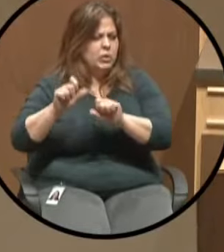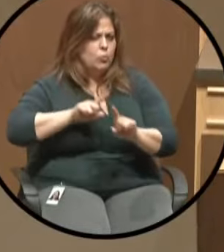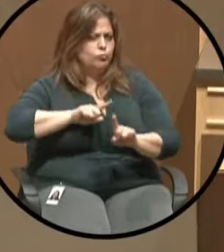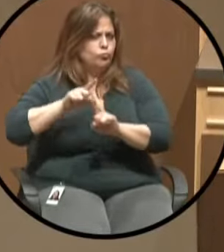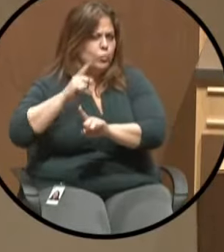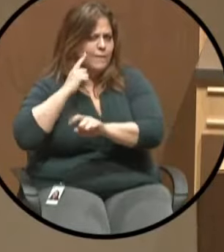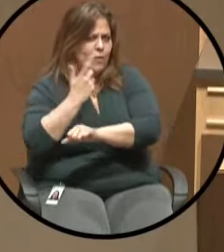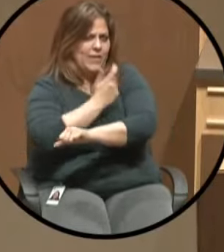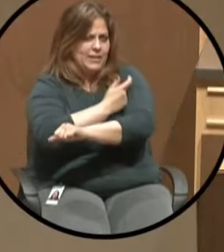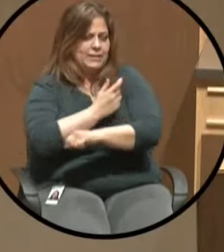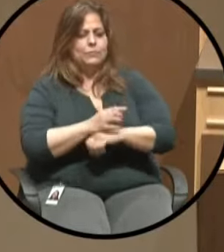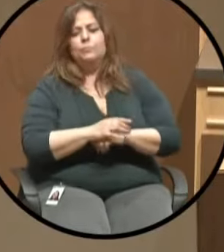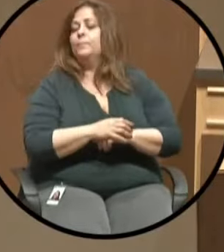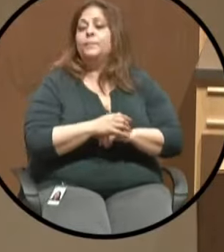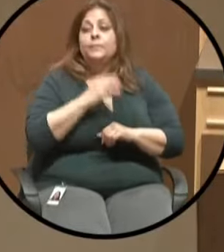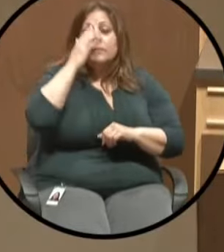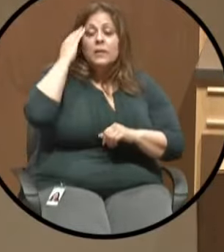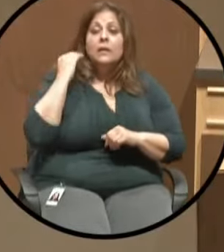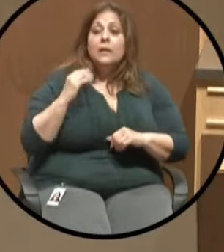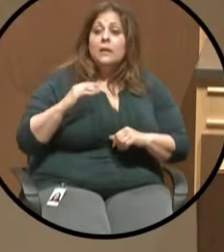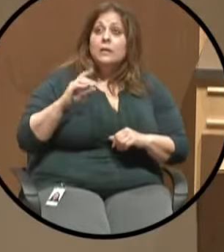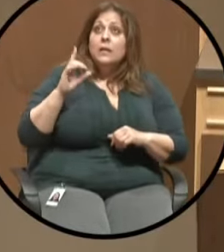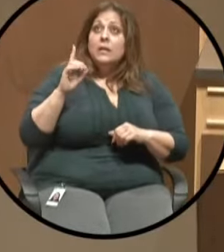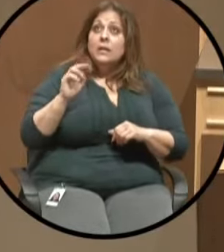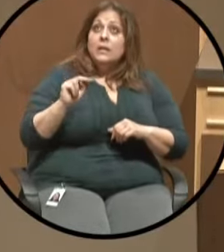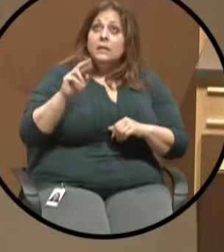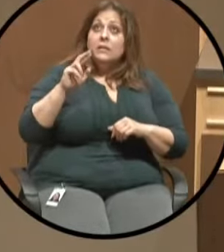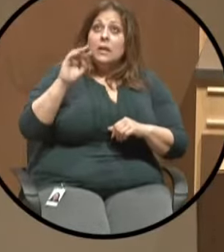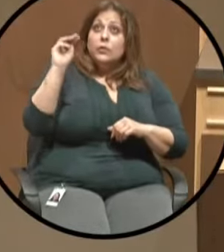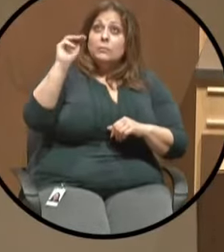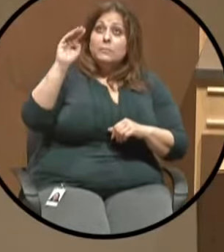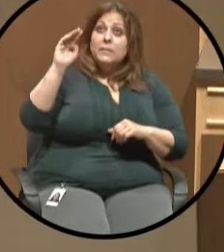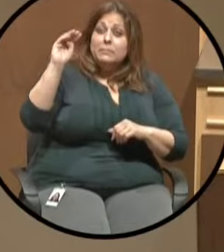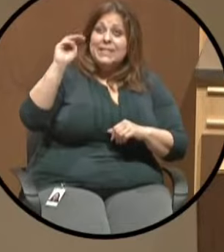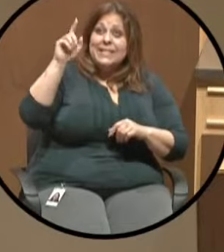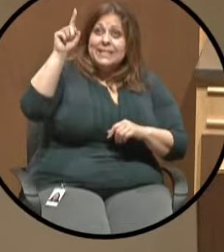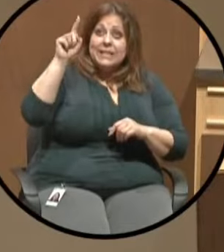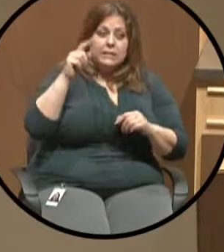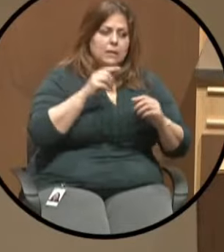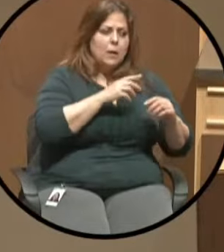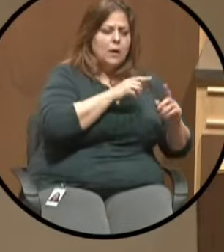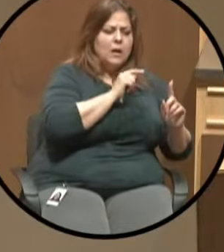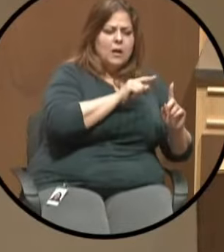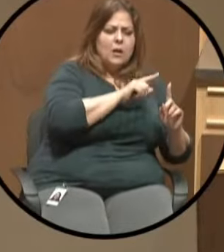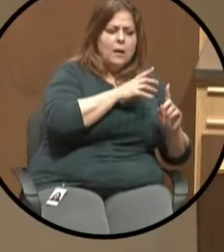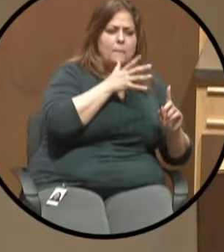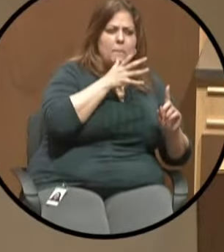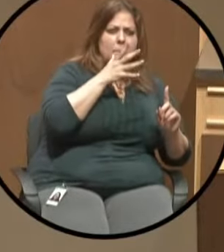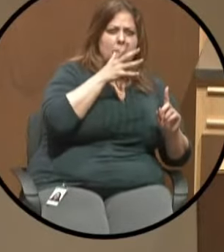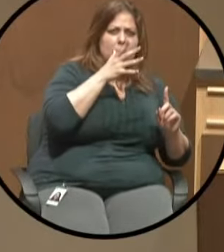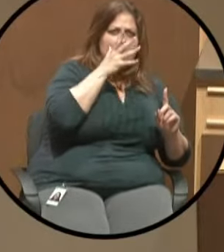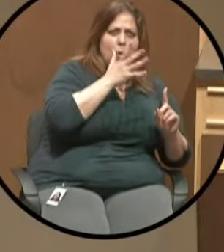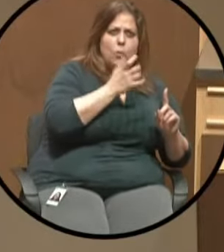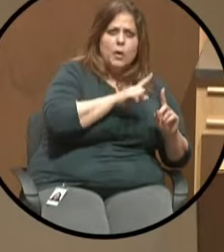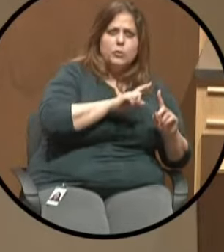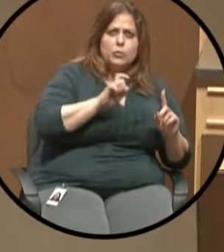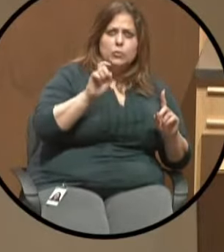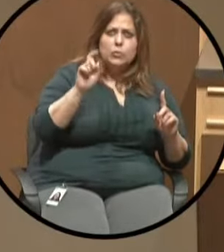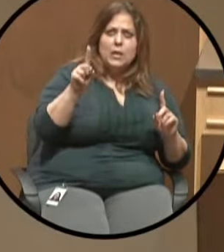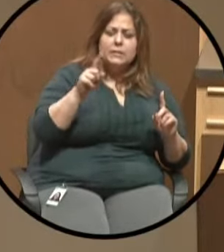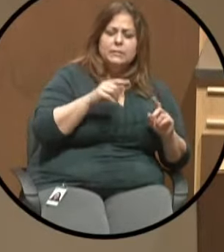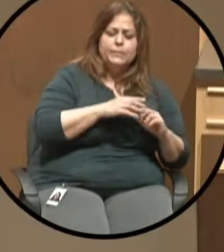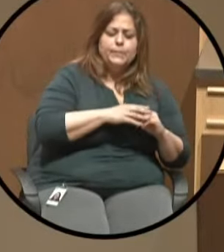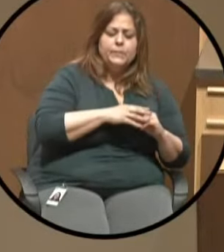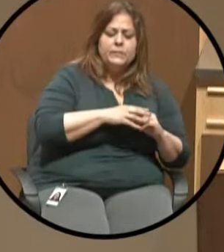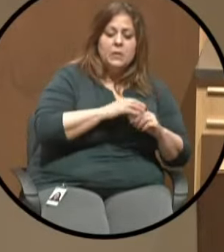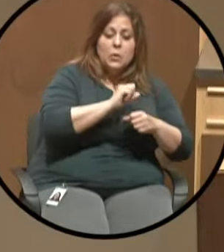vaccine. Dr. Muszynski, we have another parent from Boone High School. You sort of already spoke to this, but I'll pose it for a brief response.